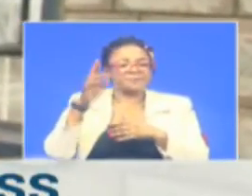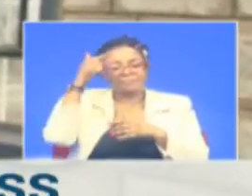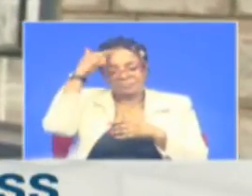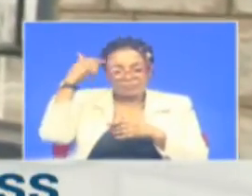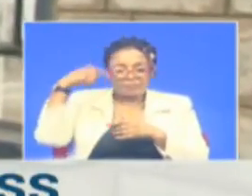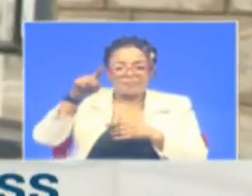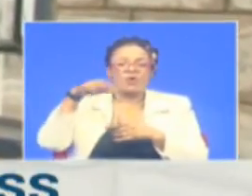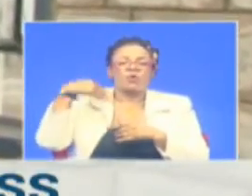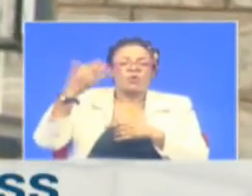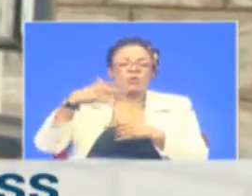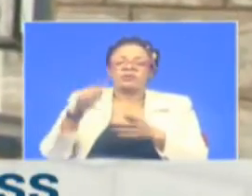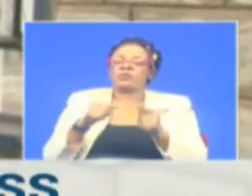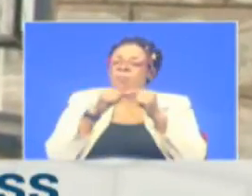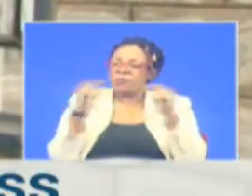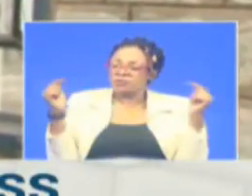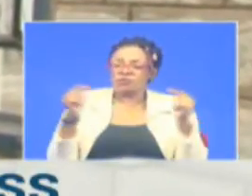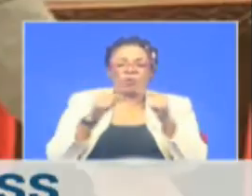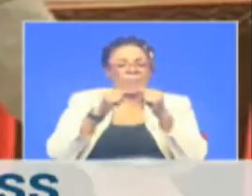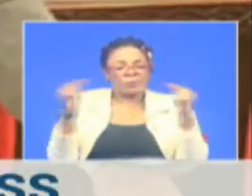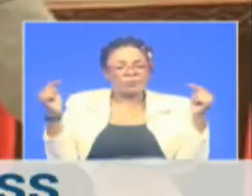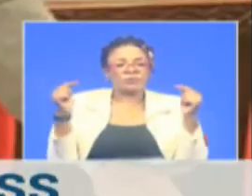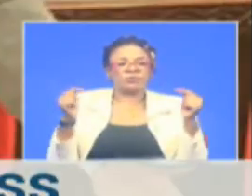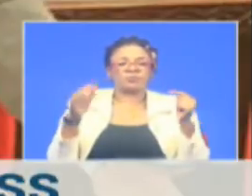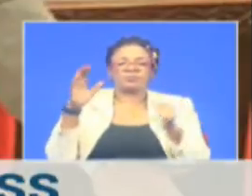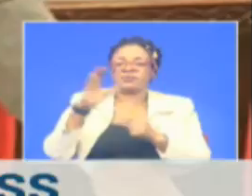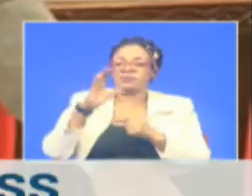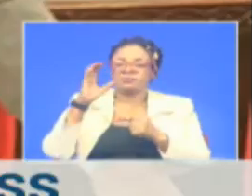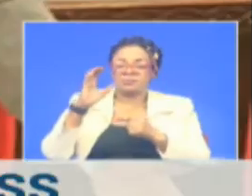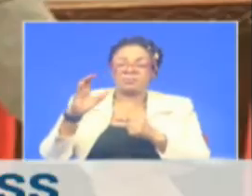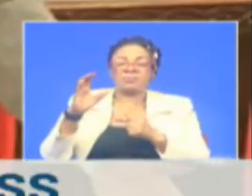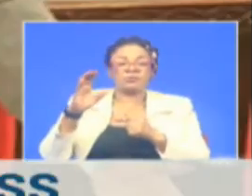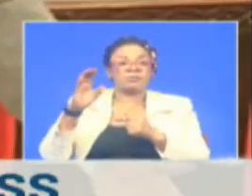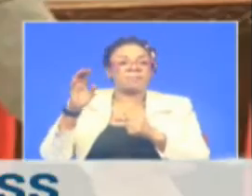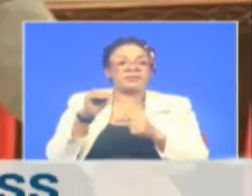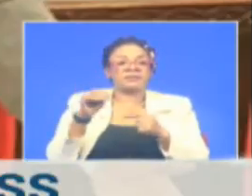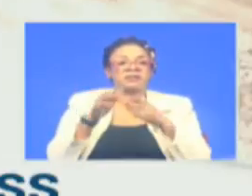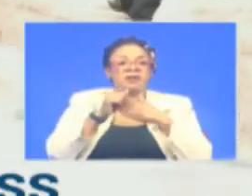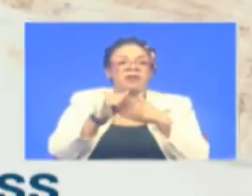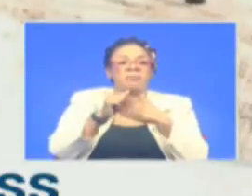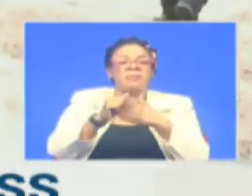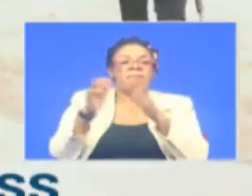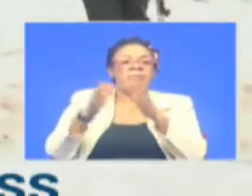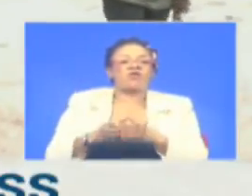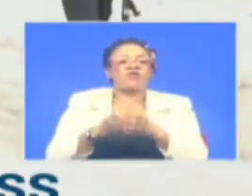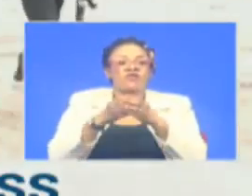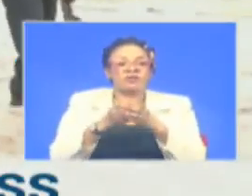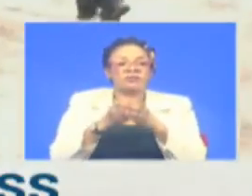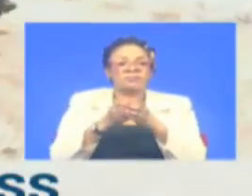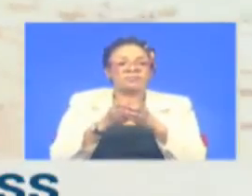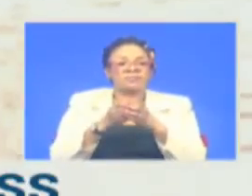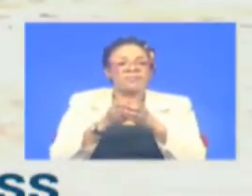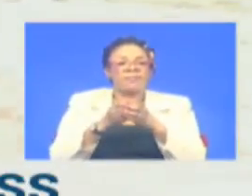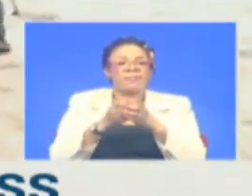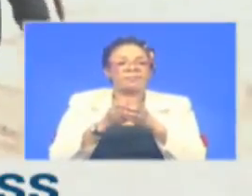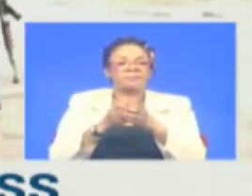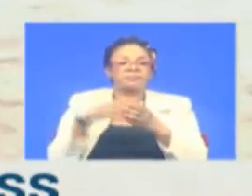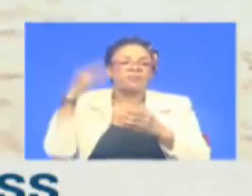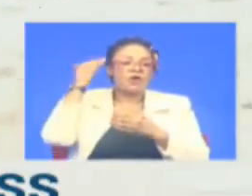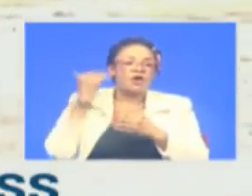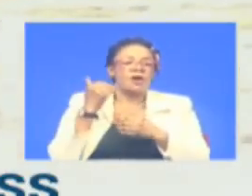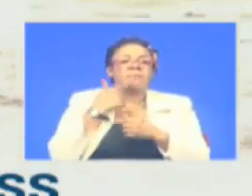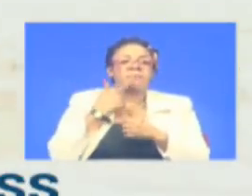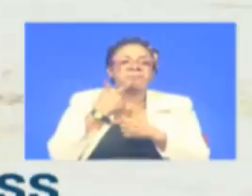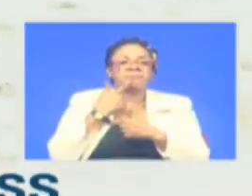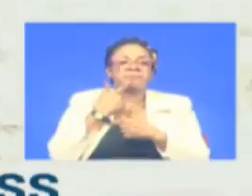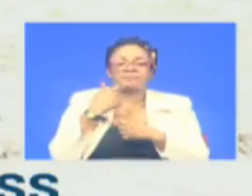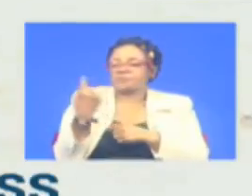about his opposition towards the Chama cha Mapinduzi party, led by President Magufuli. Lema's lawyer argues that he was only